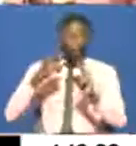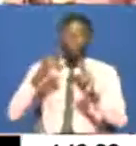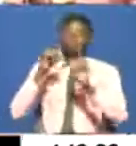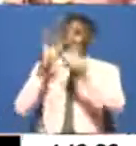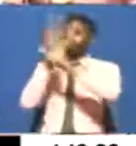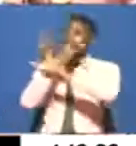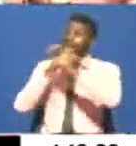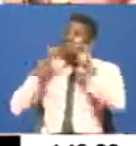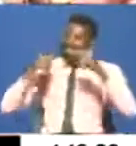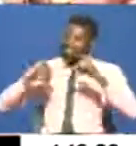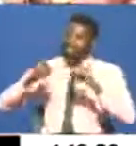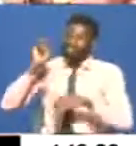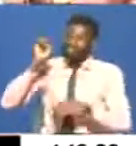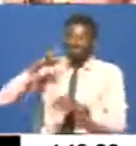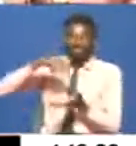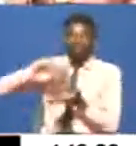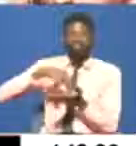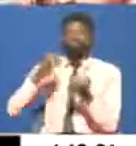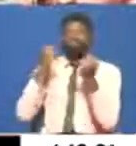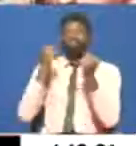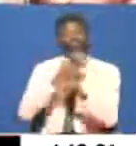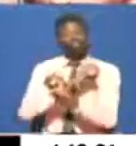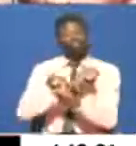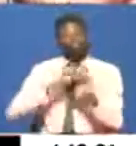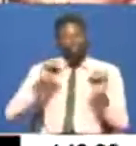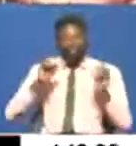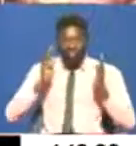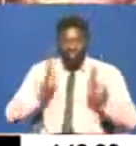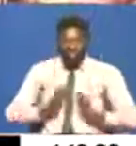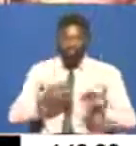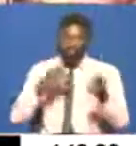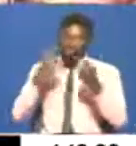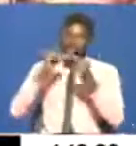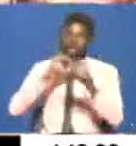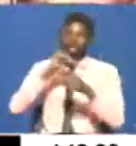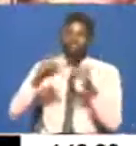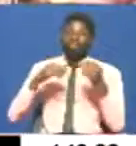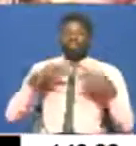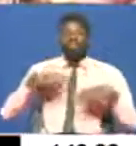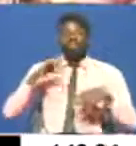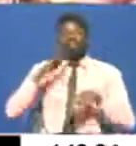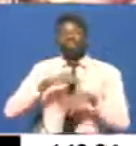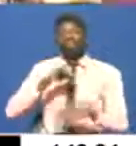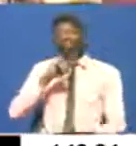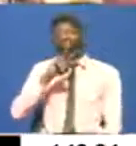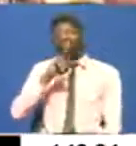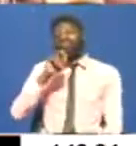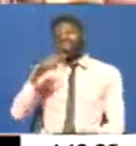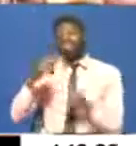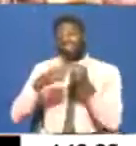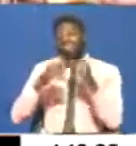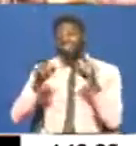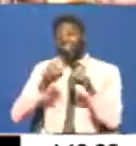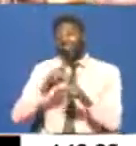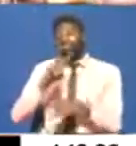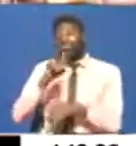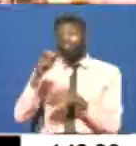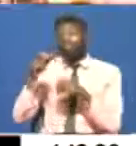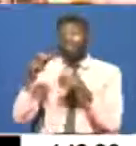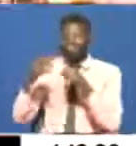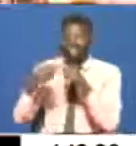wajitokeze bayana, kwa sababu hakuna mtu yoyote ambaye ameongea kuhusiana na waadhiriwa wa 2007 and 8 post election violence.